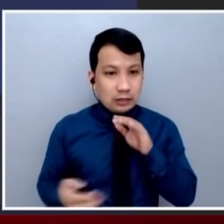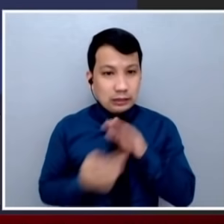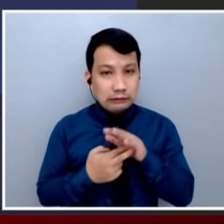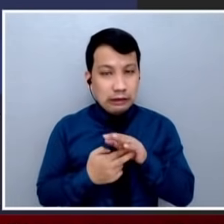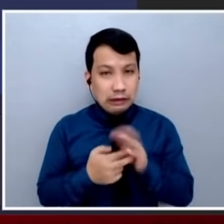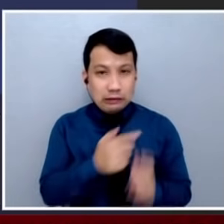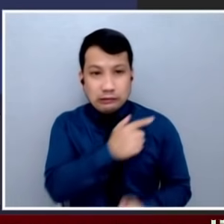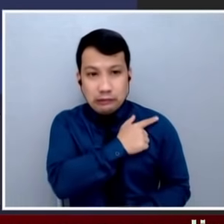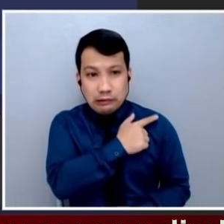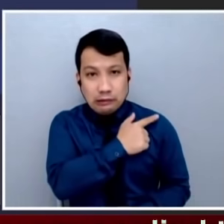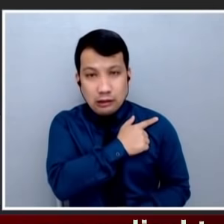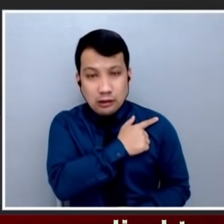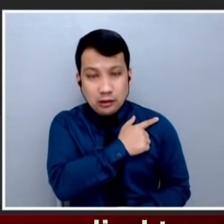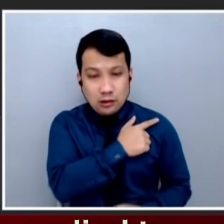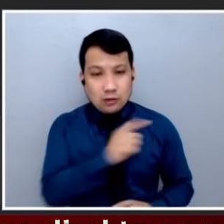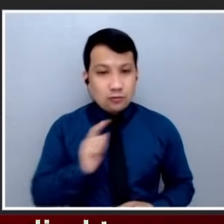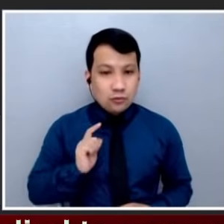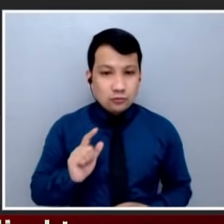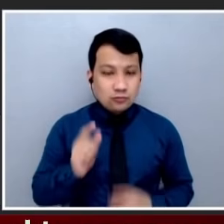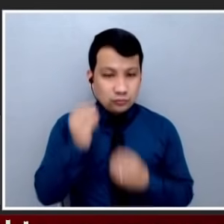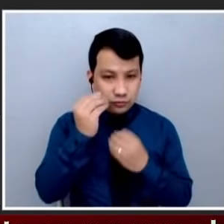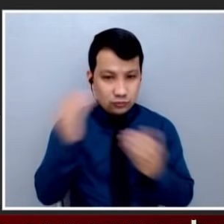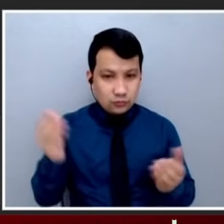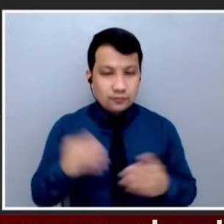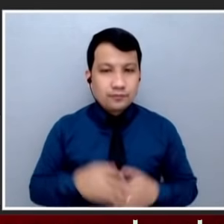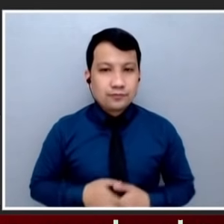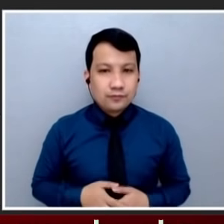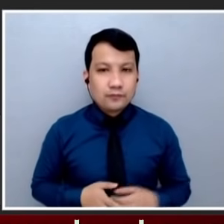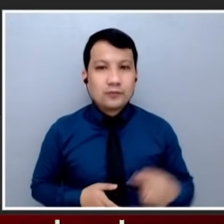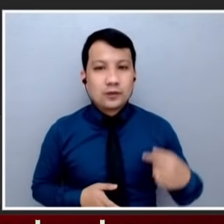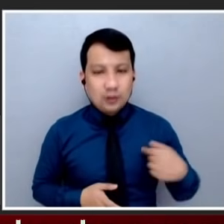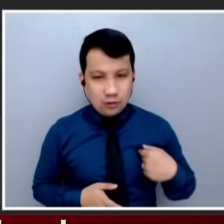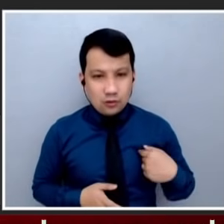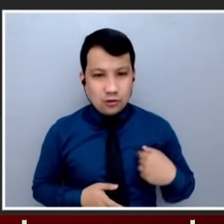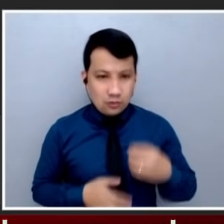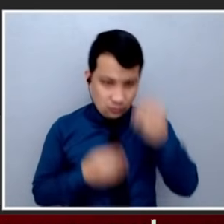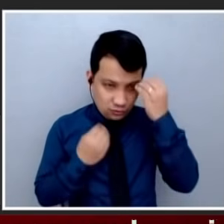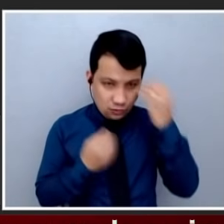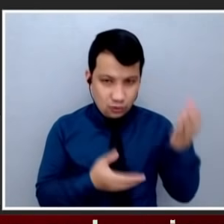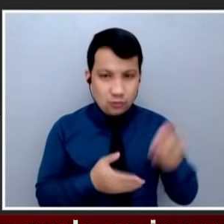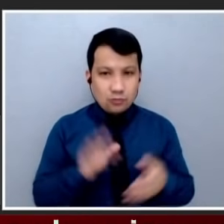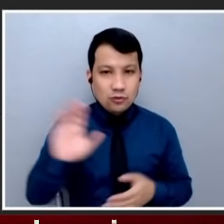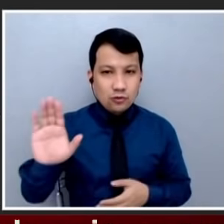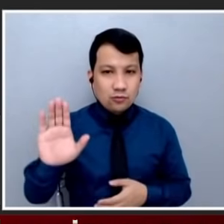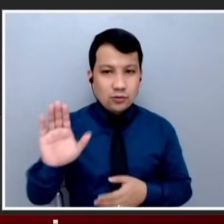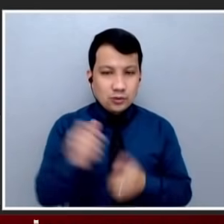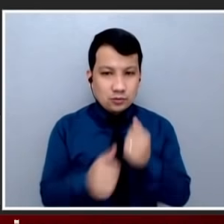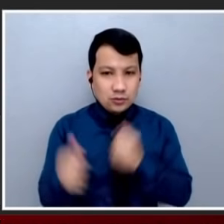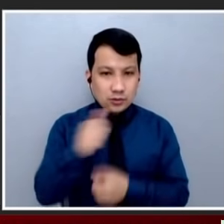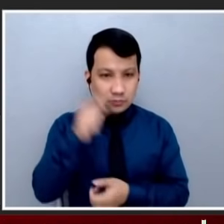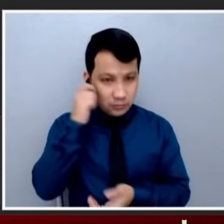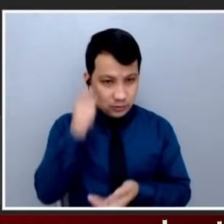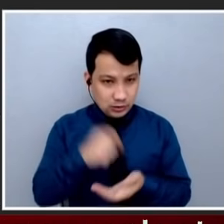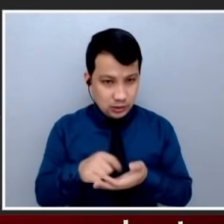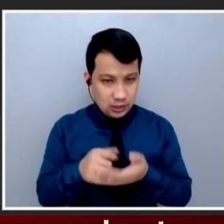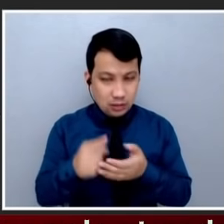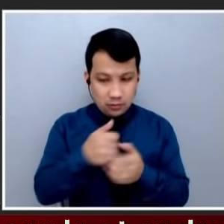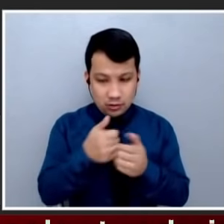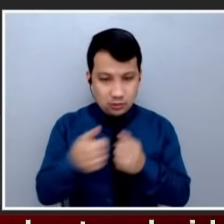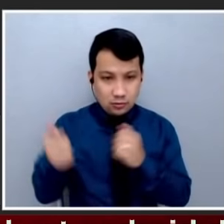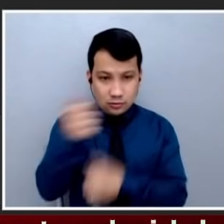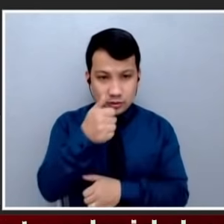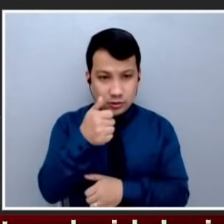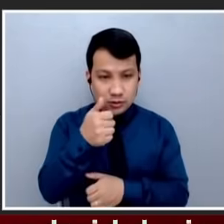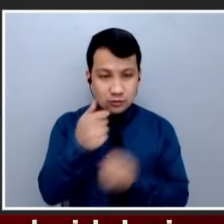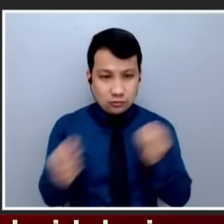general for enforcement. I abide with the decision of my secretary to be relieved